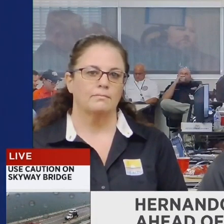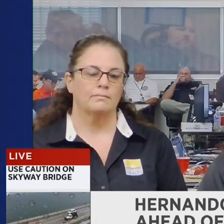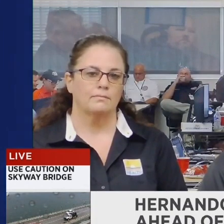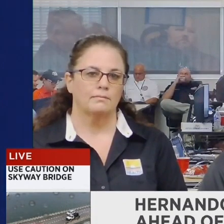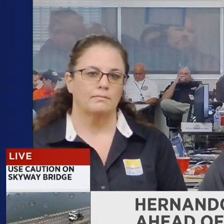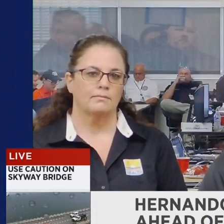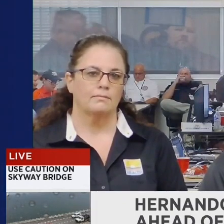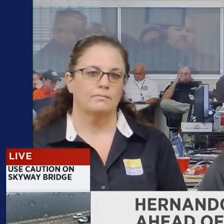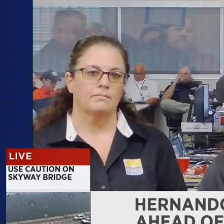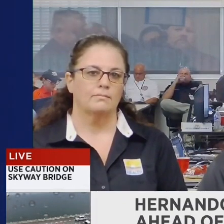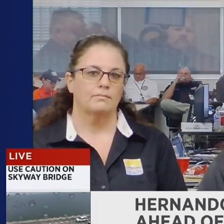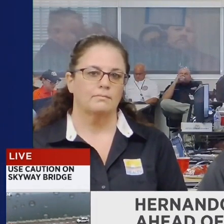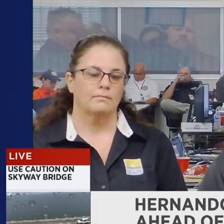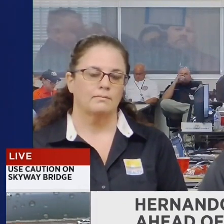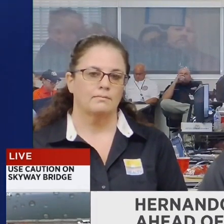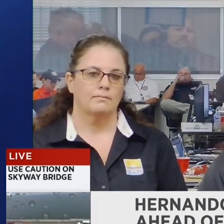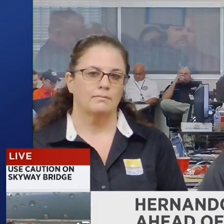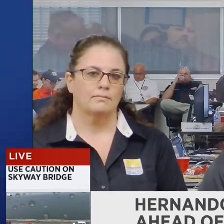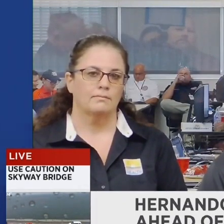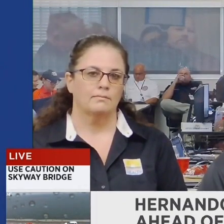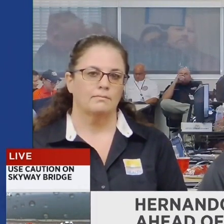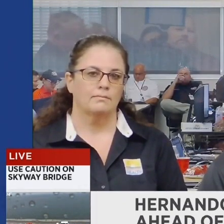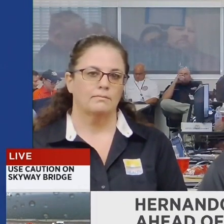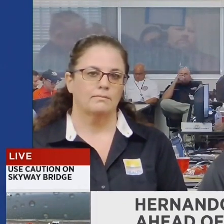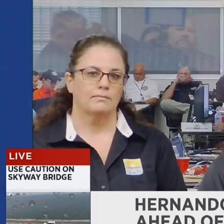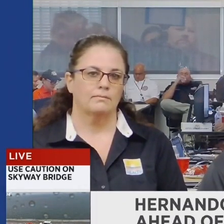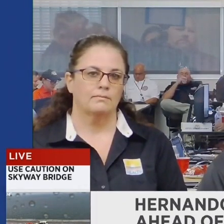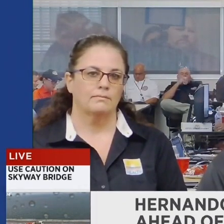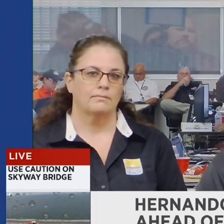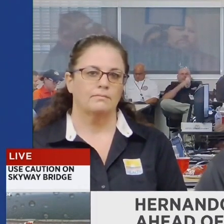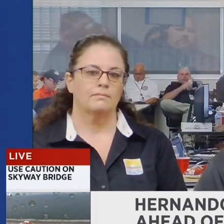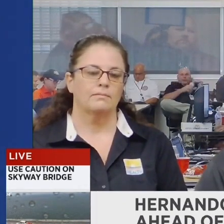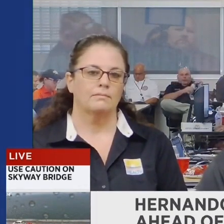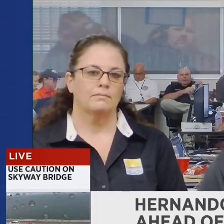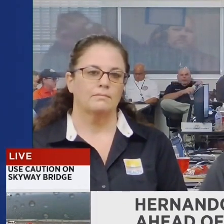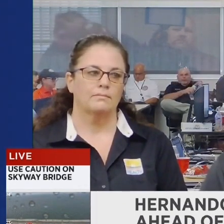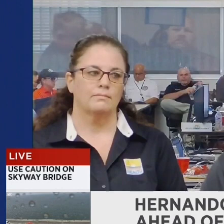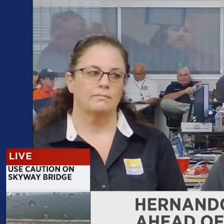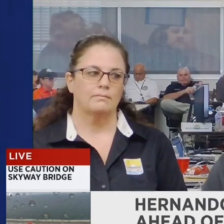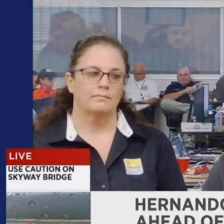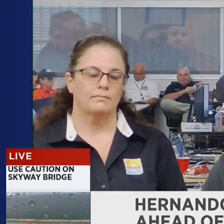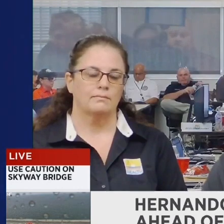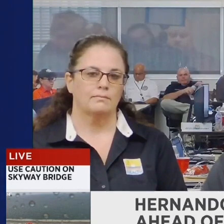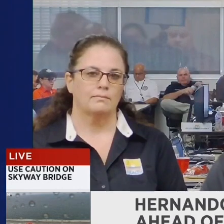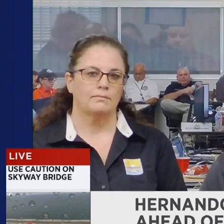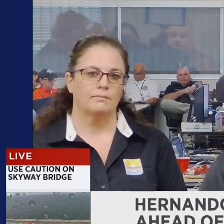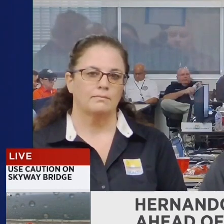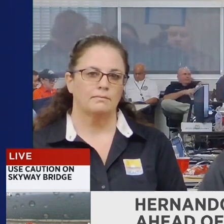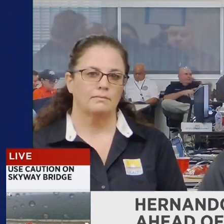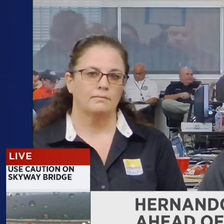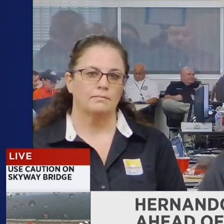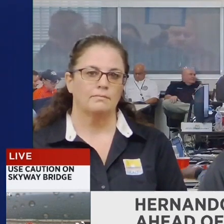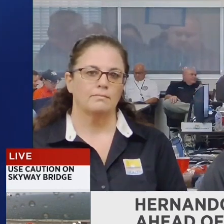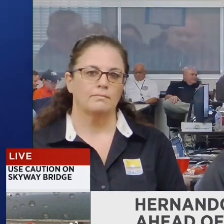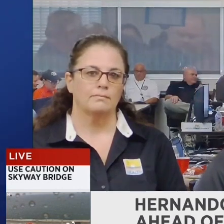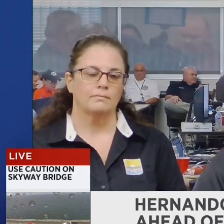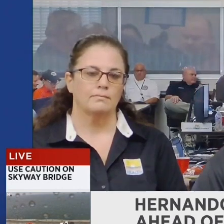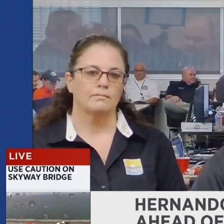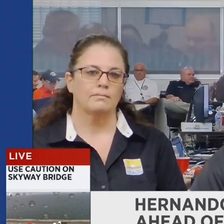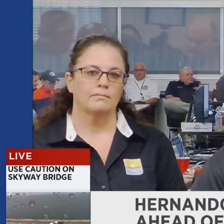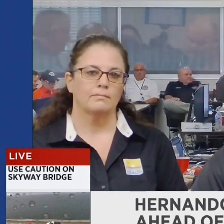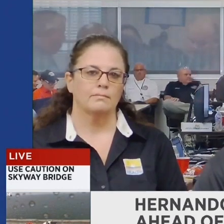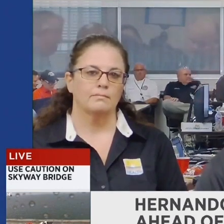life-threatening storm surge that we could possibly experience here in Hernando County. We'll send out a next press brief to you